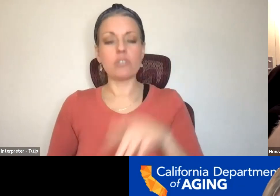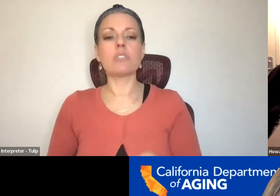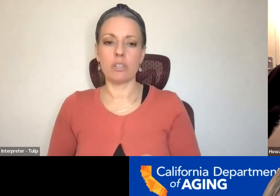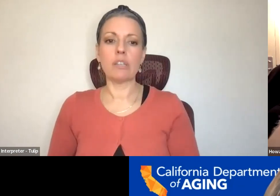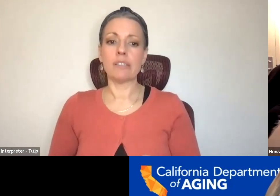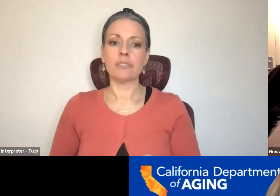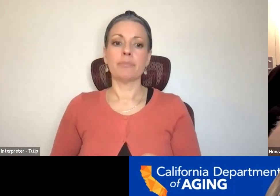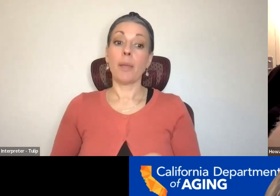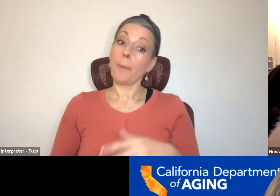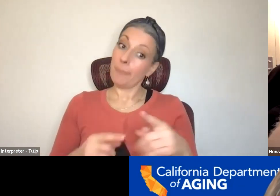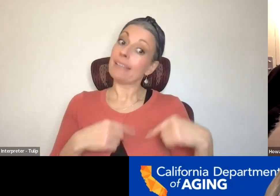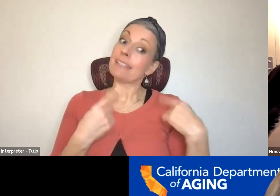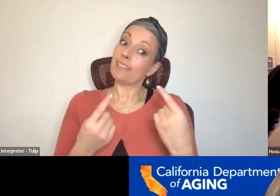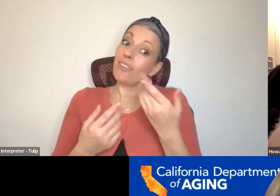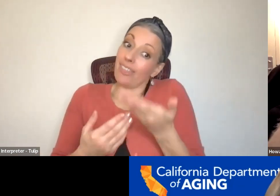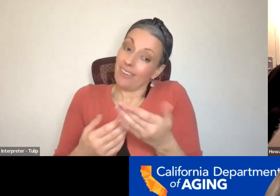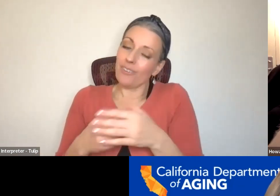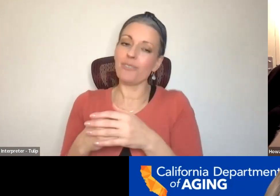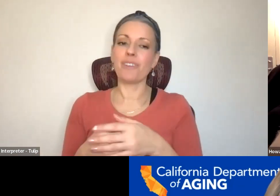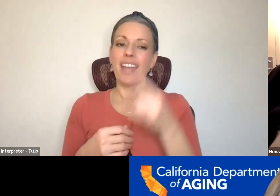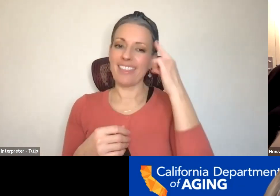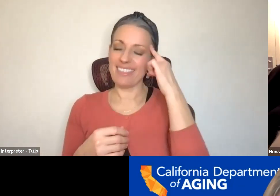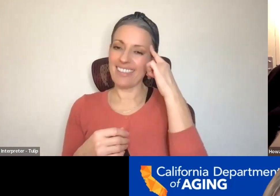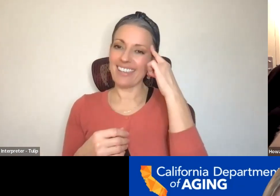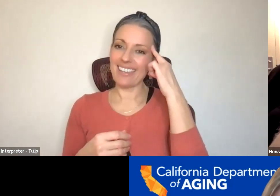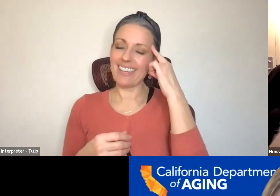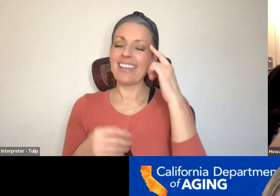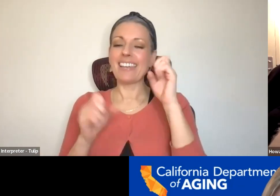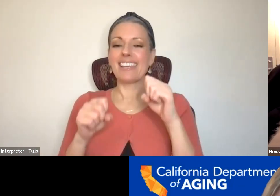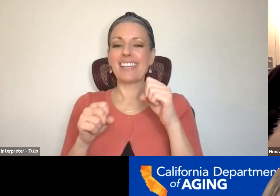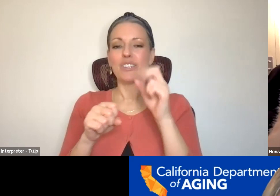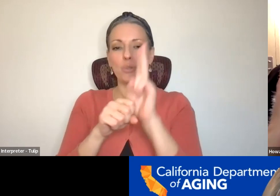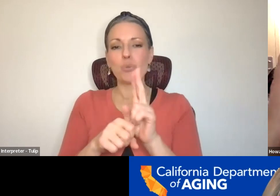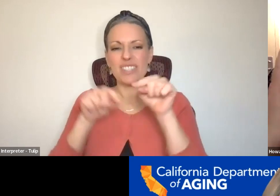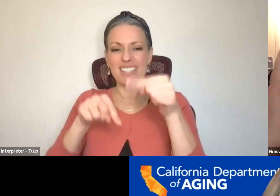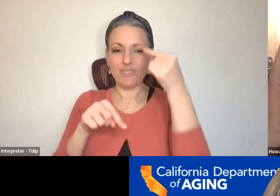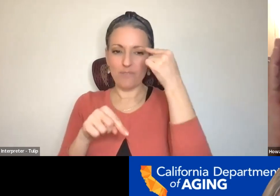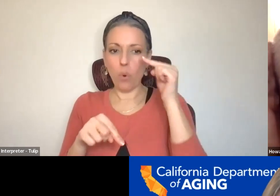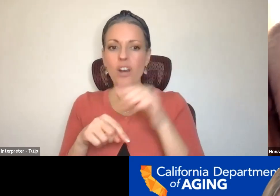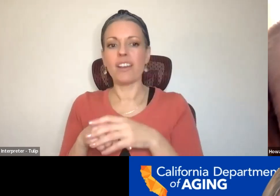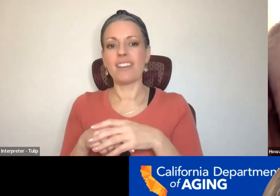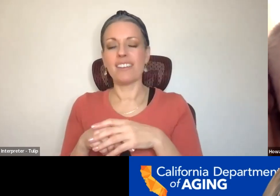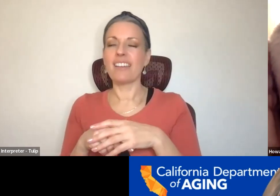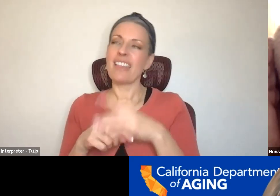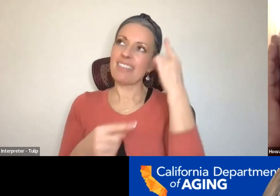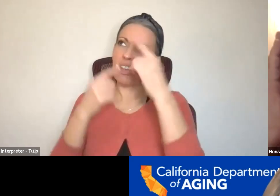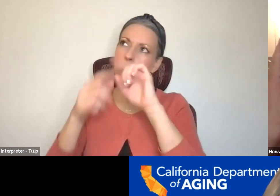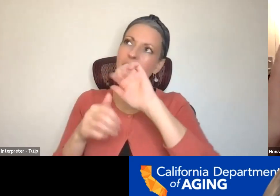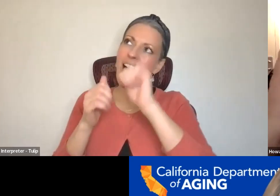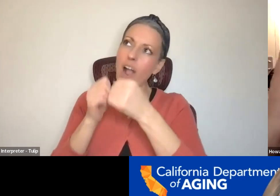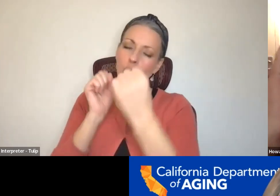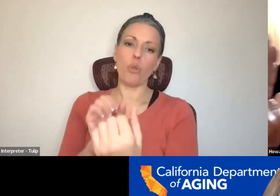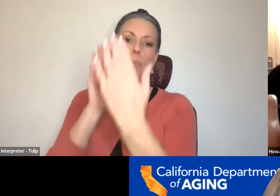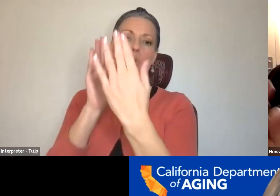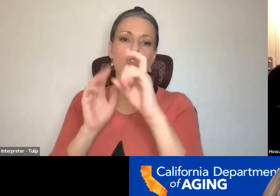interventions. But until we hit that space, I think this could be a tool too to, as you said, you know, think about how we might approach the needs